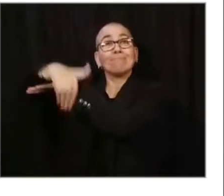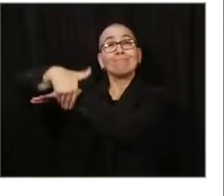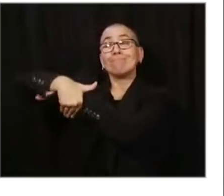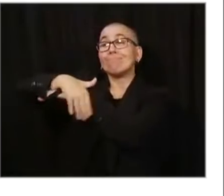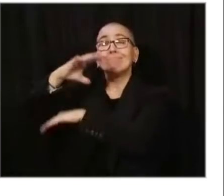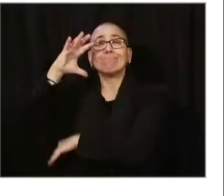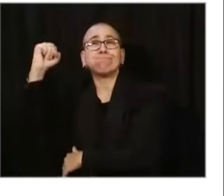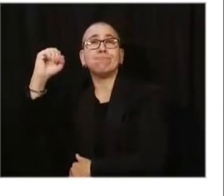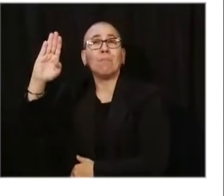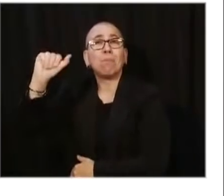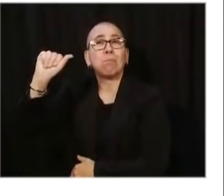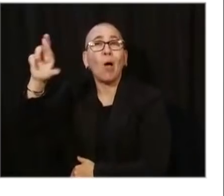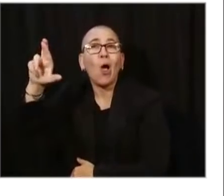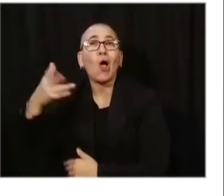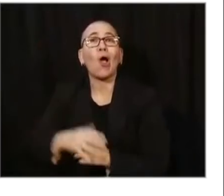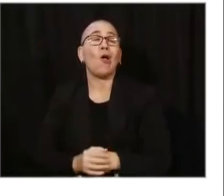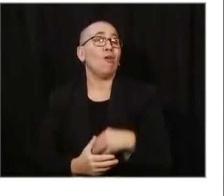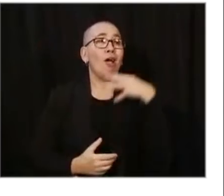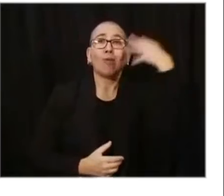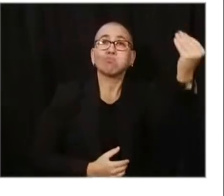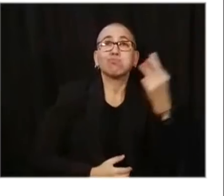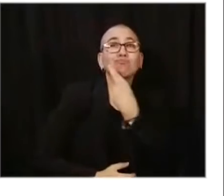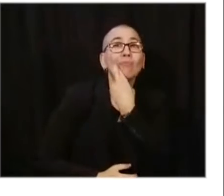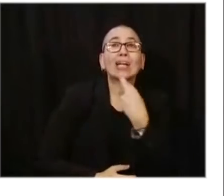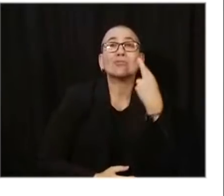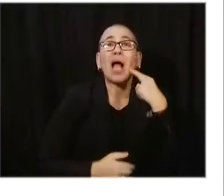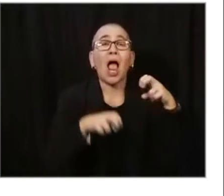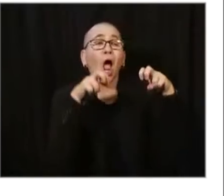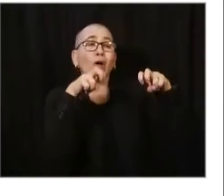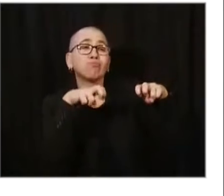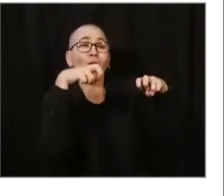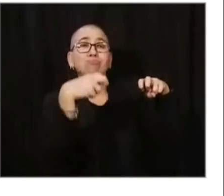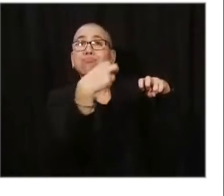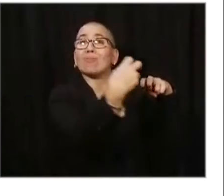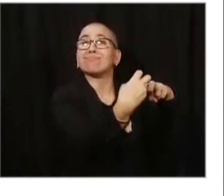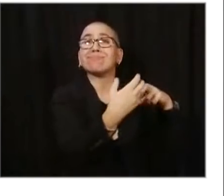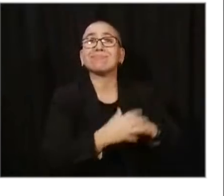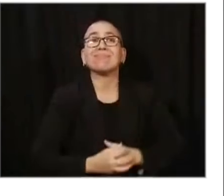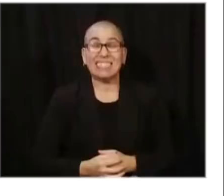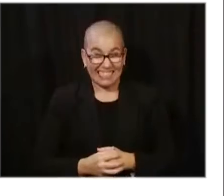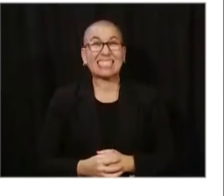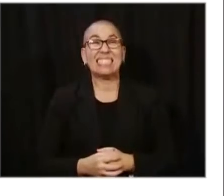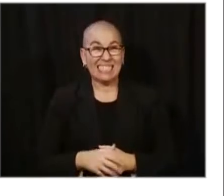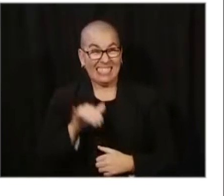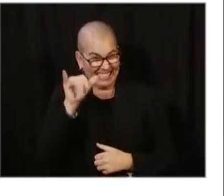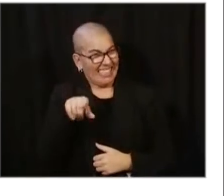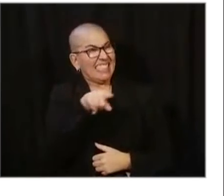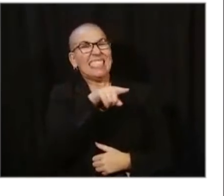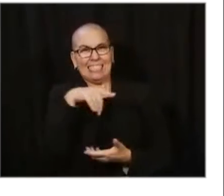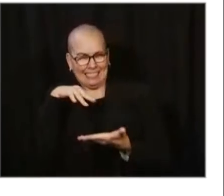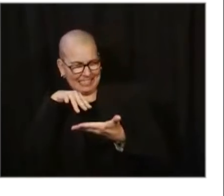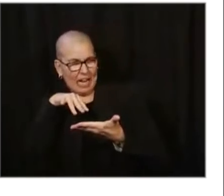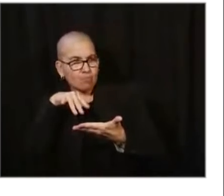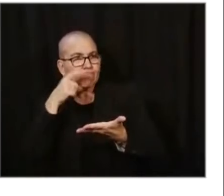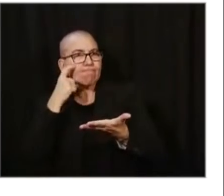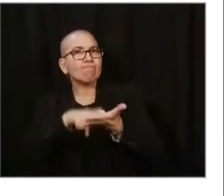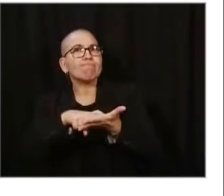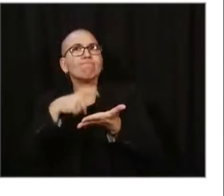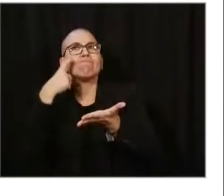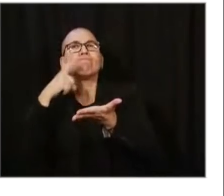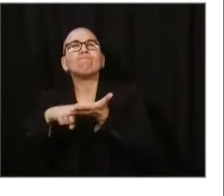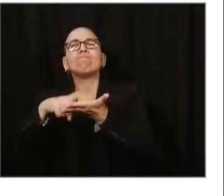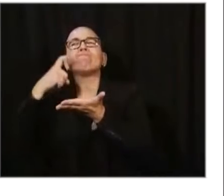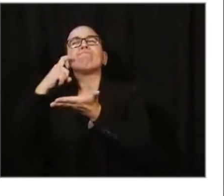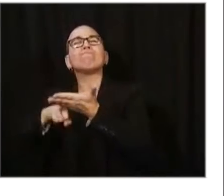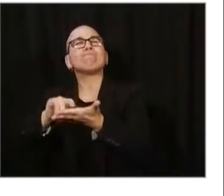that we're getting the data so much better at the data on this that we actually know statistically